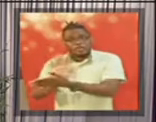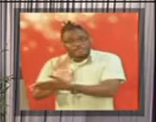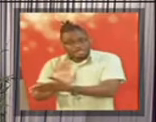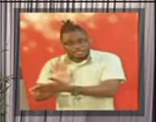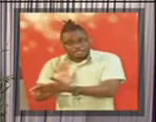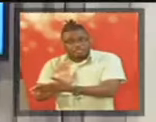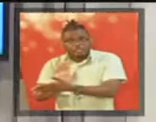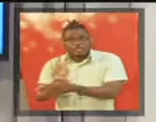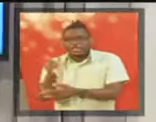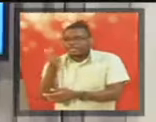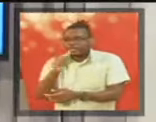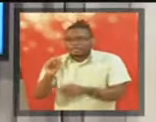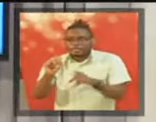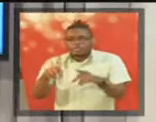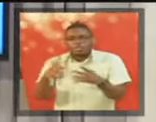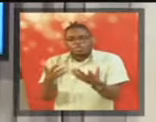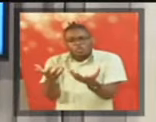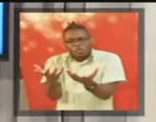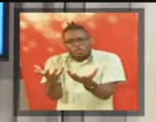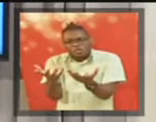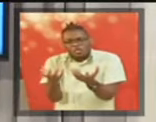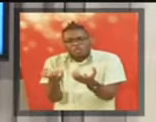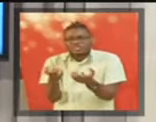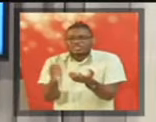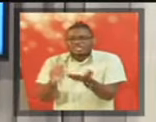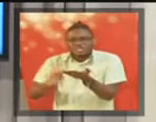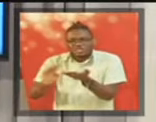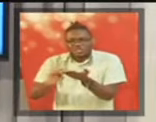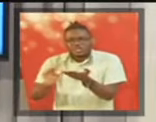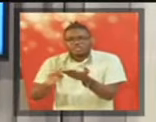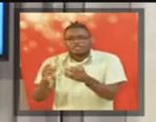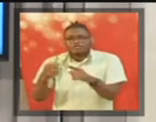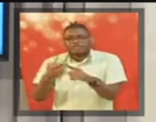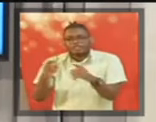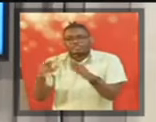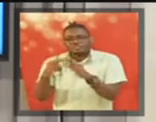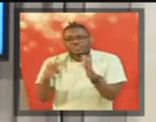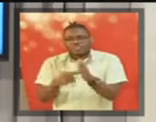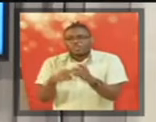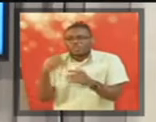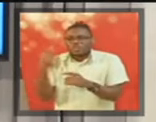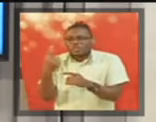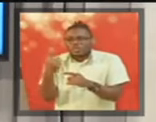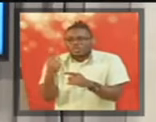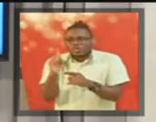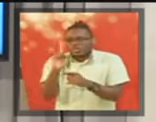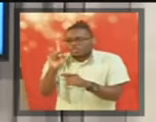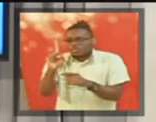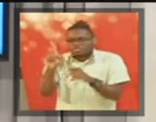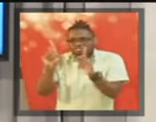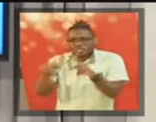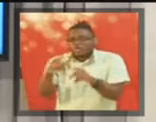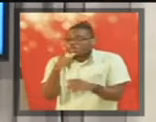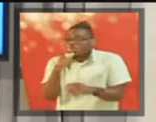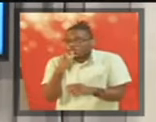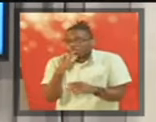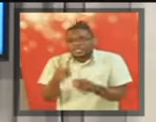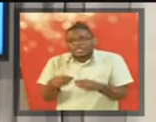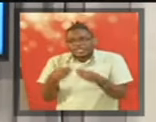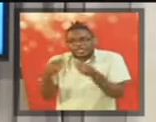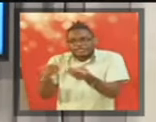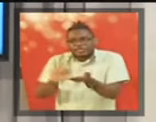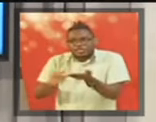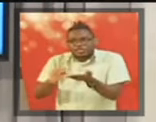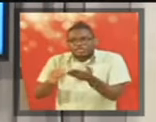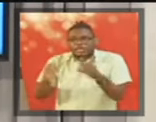exemption to the public health regulations, the only person that can grant that exemption is the Honorable Minister of Health. So it's free